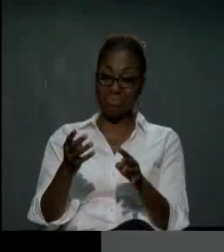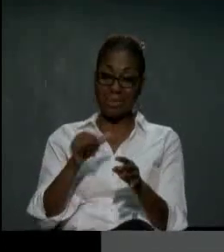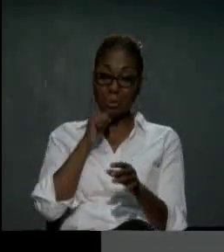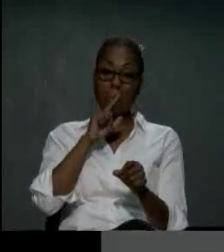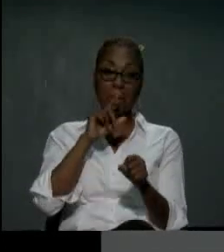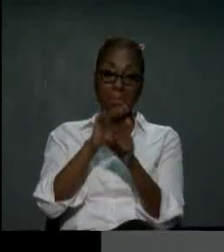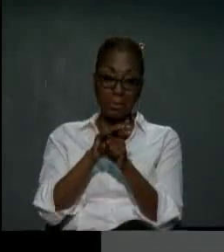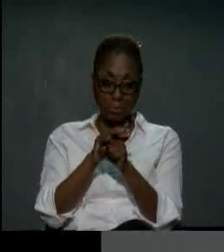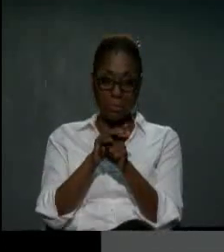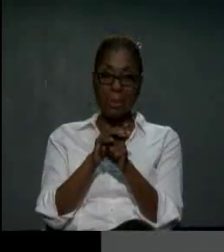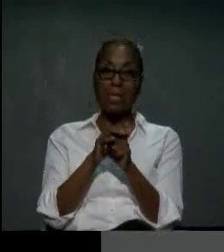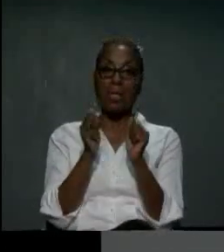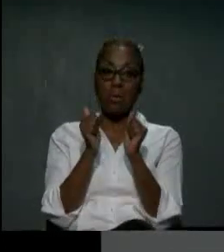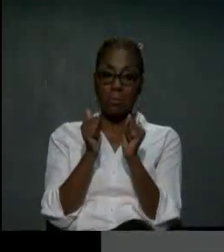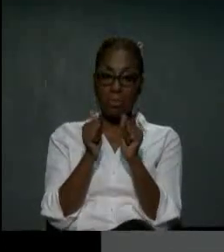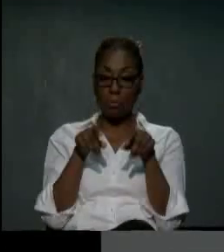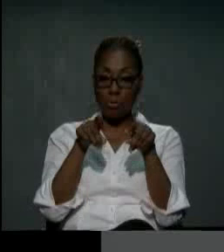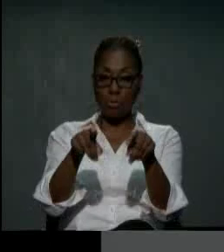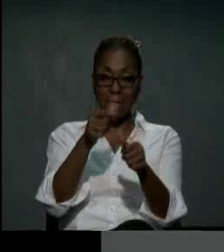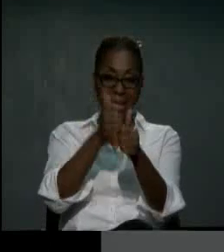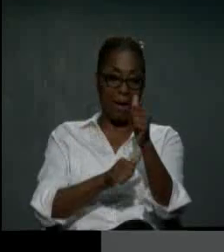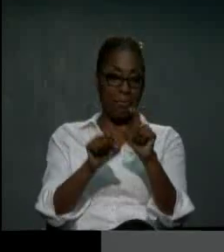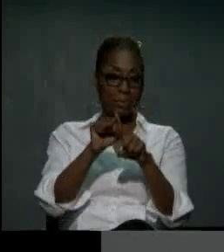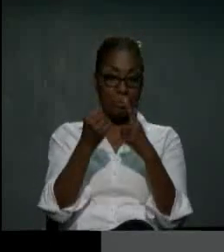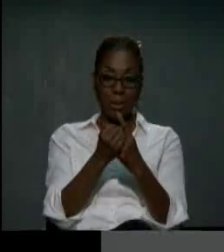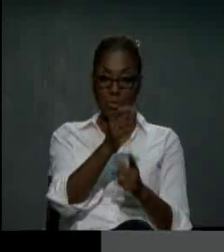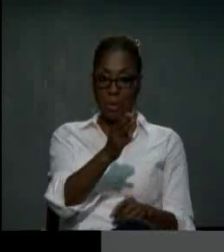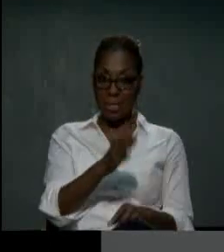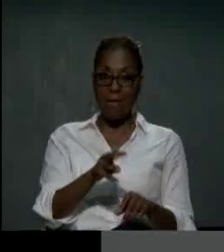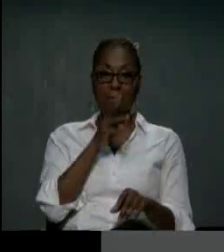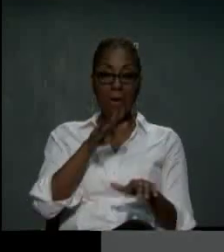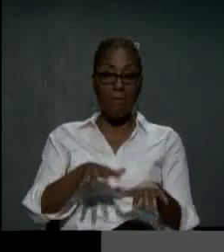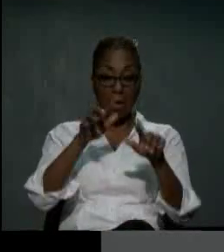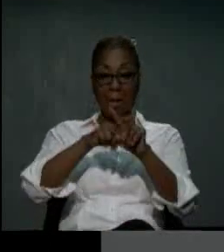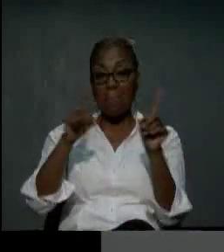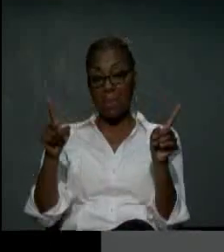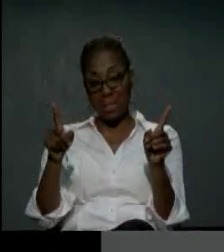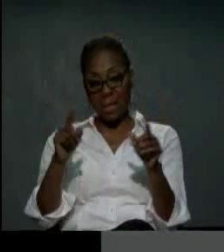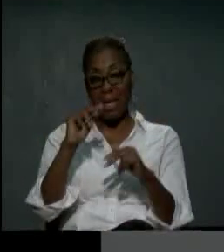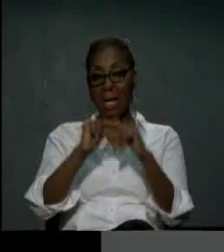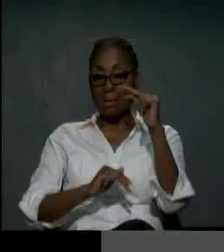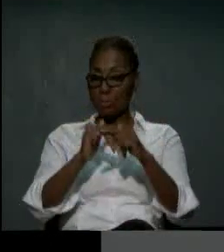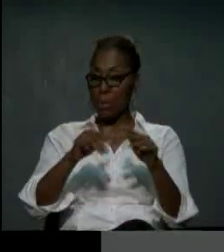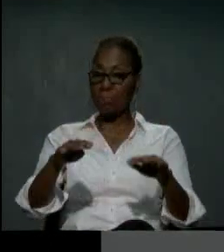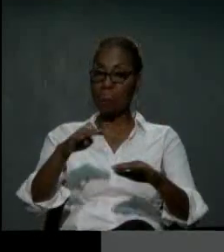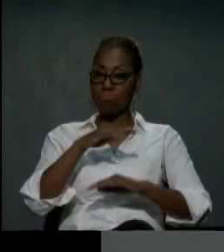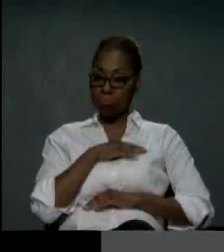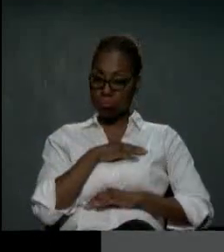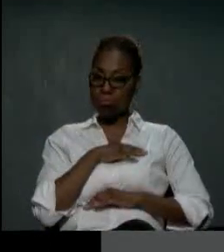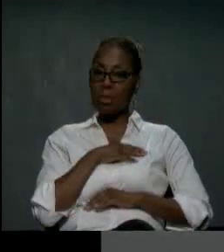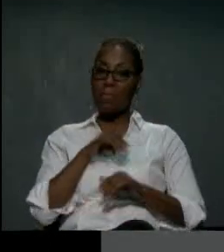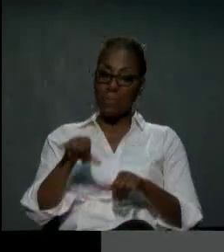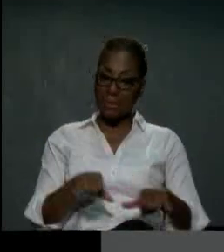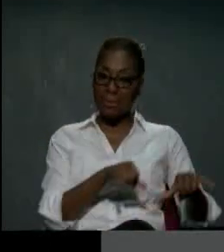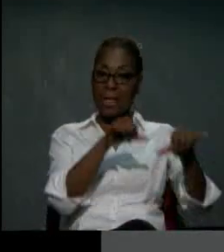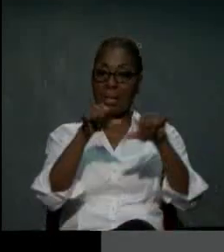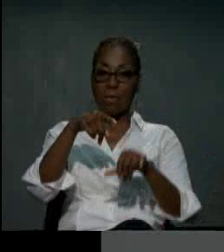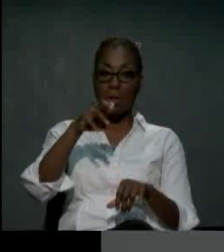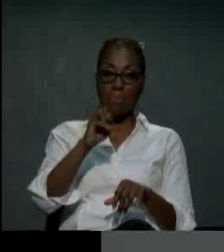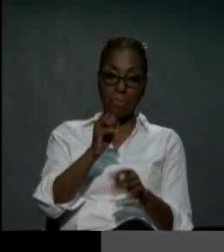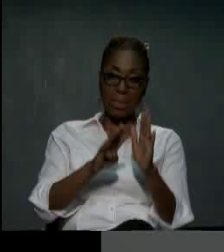guarantee under every event it'll never flood, but certainly it was built to a standard for the 25-year pre-development and